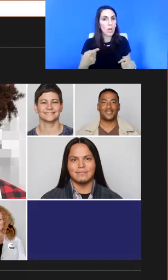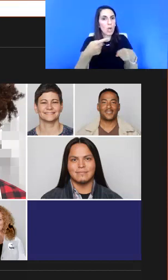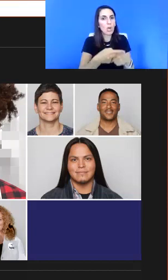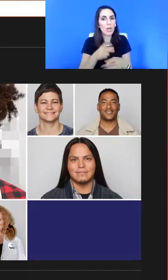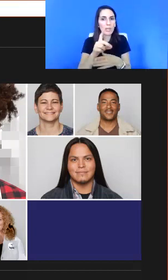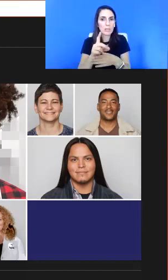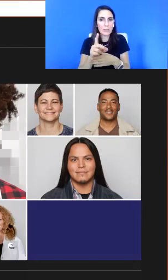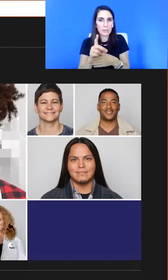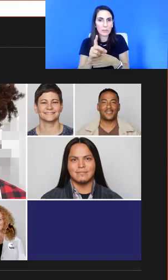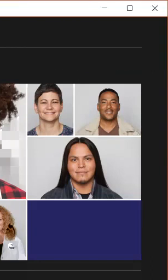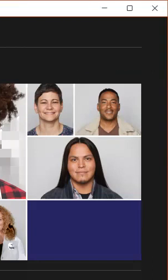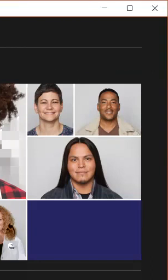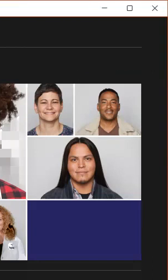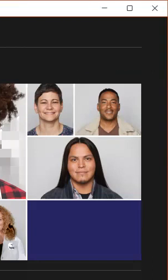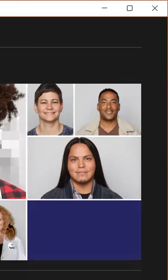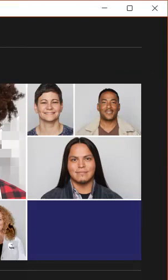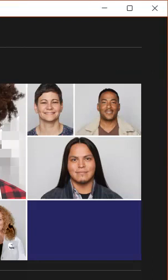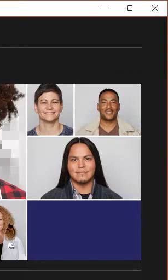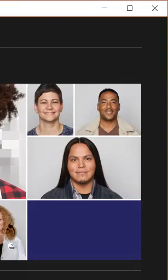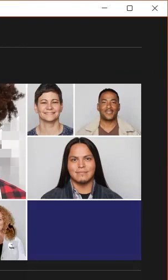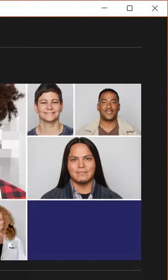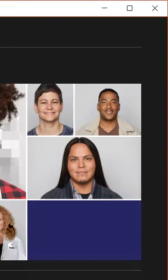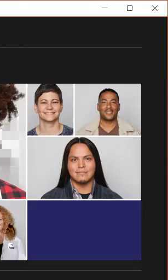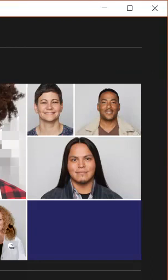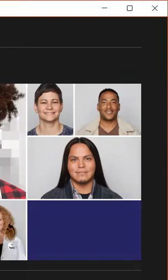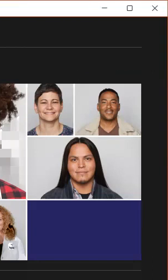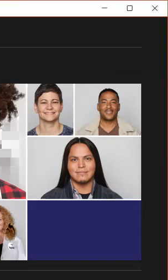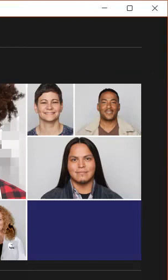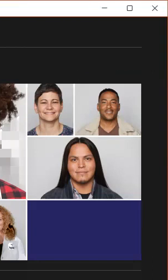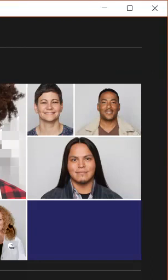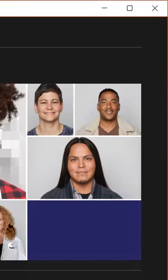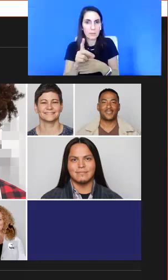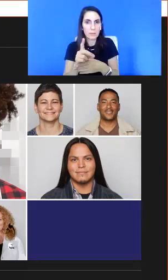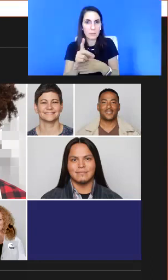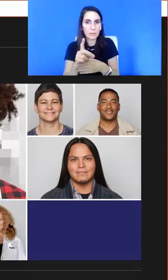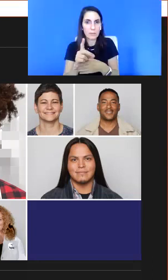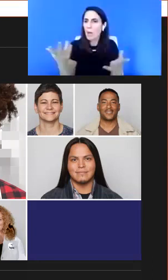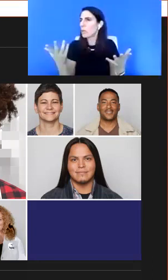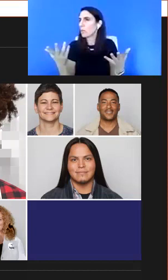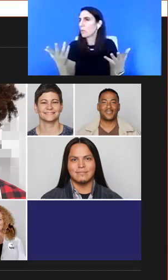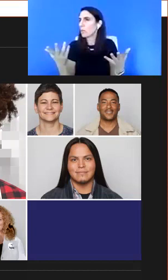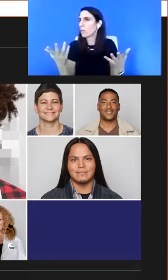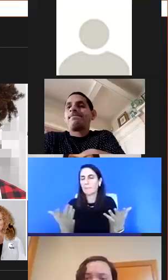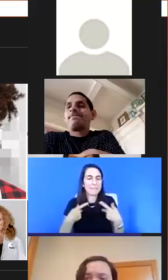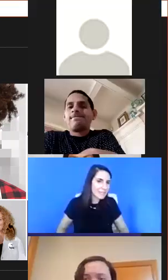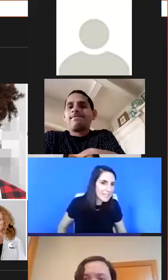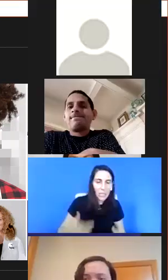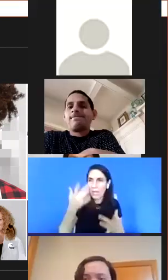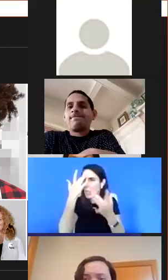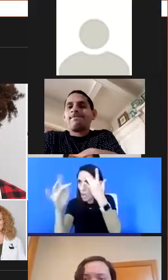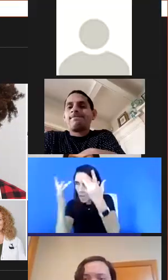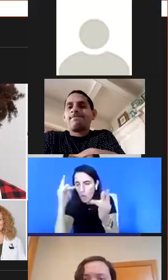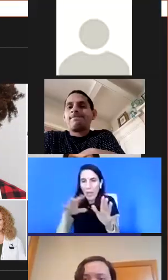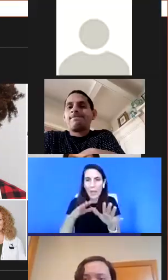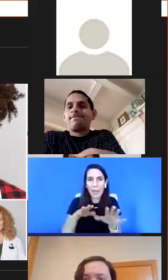we work on disabilities regardless of type, whether they're physical, intellectual,